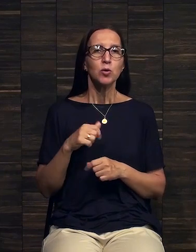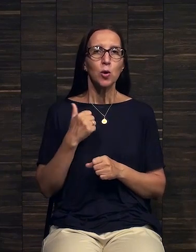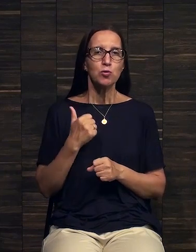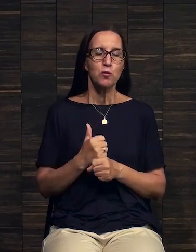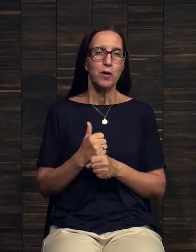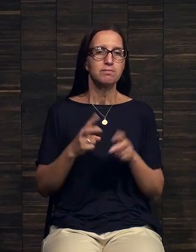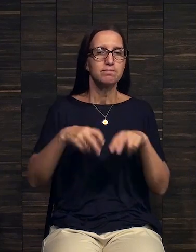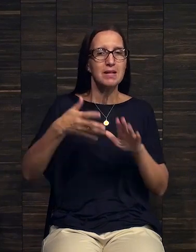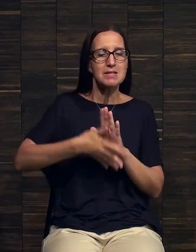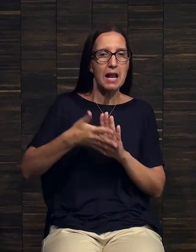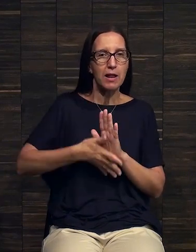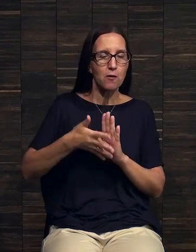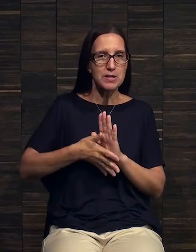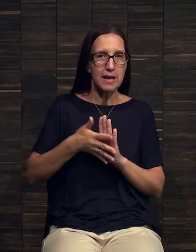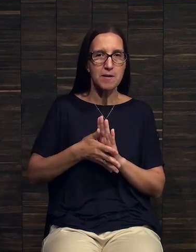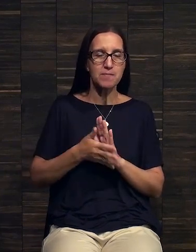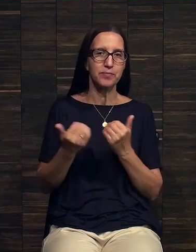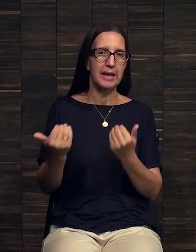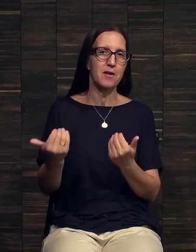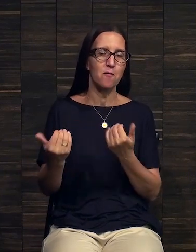And he was one of the key